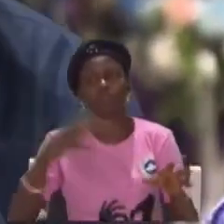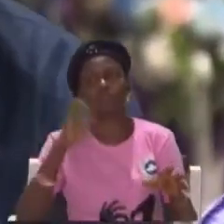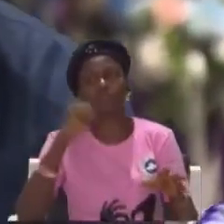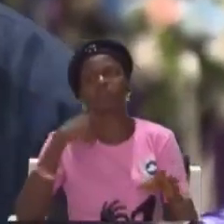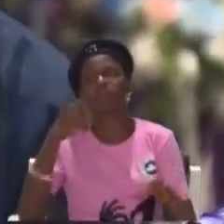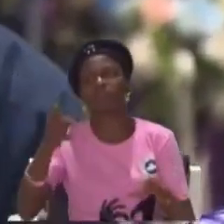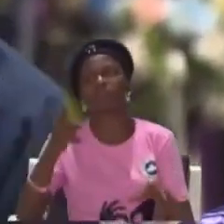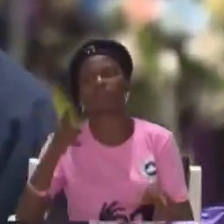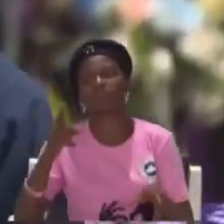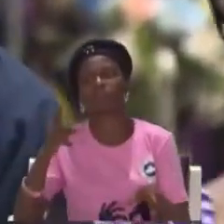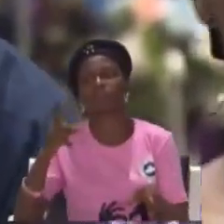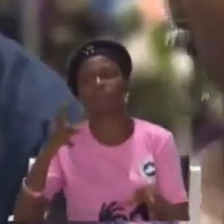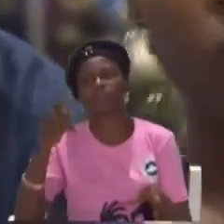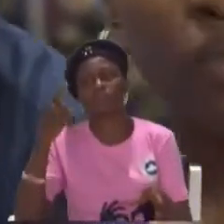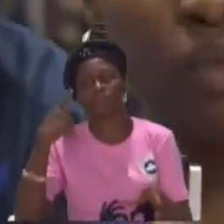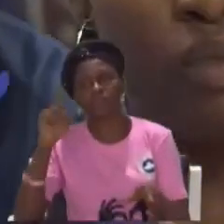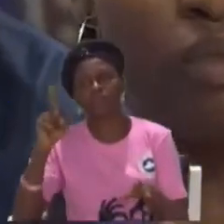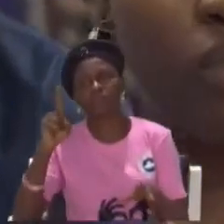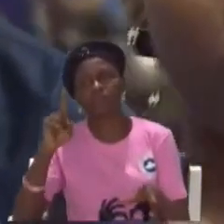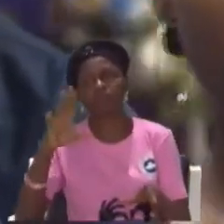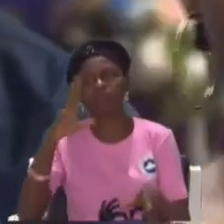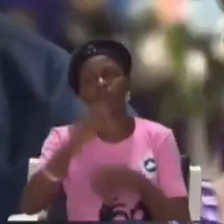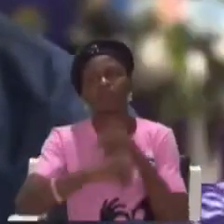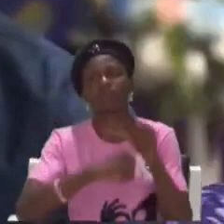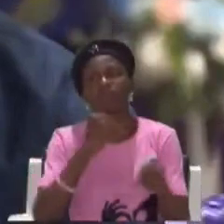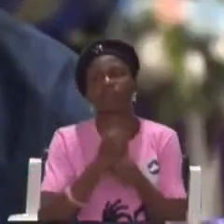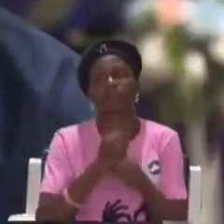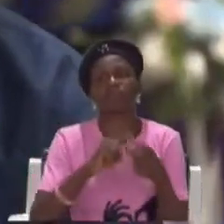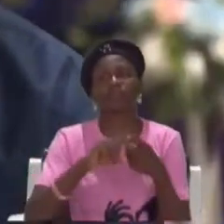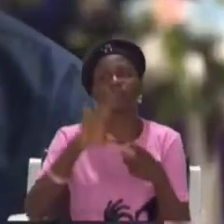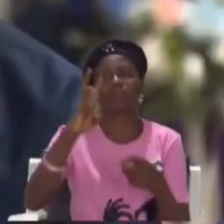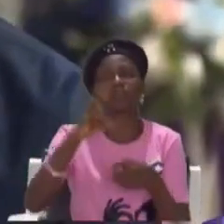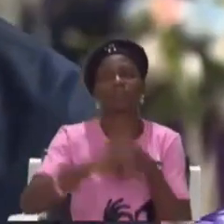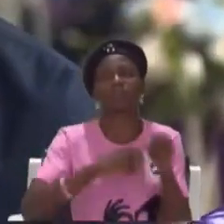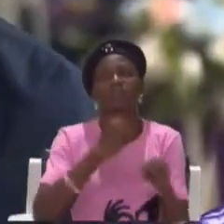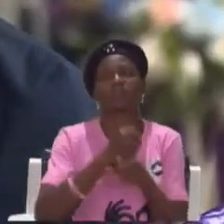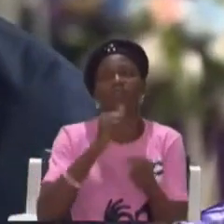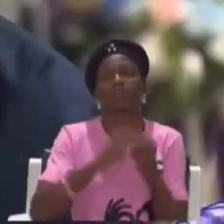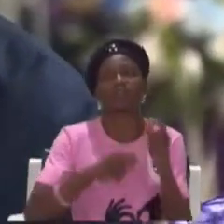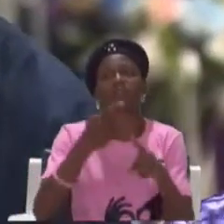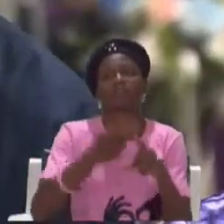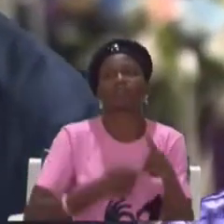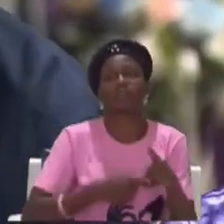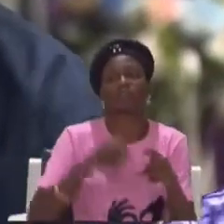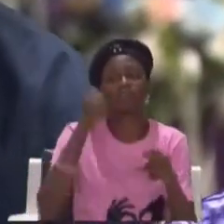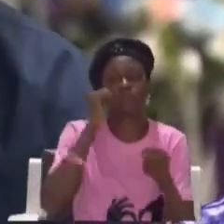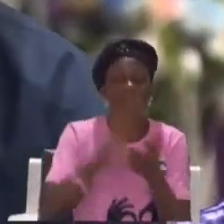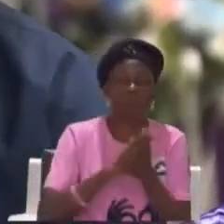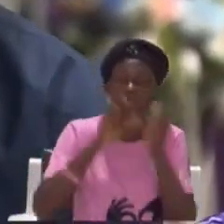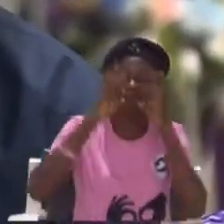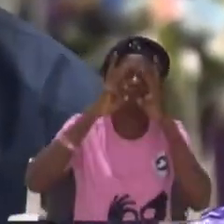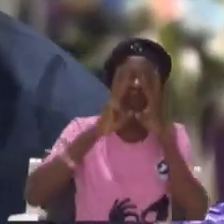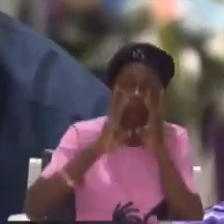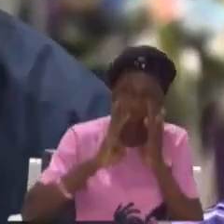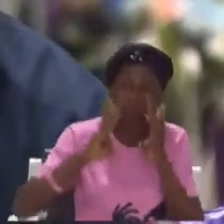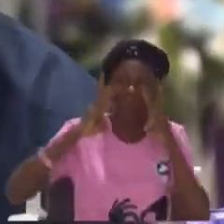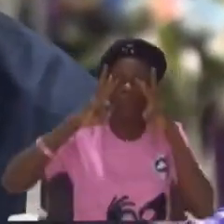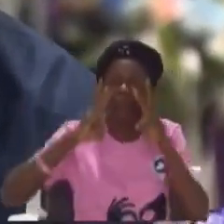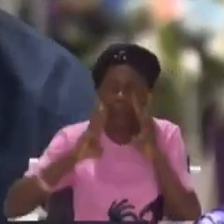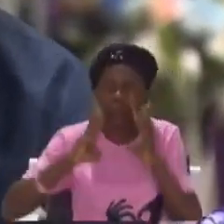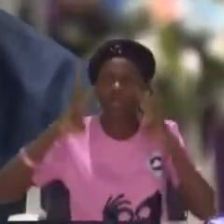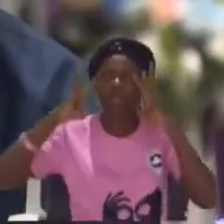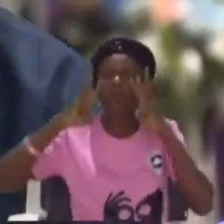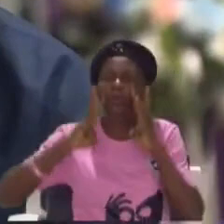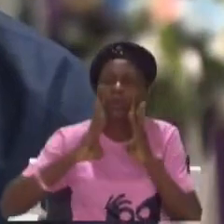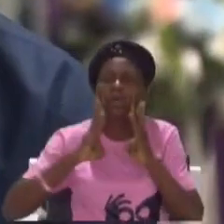you, brethren, for 5 years and the 6 years, every month my wife cried. It got to a